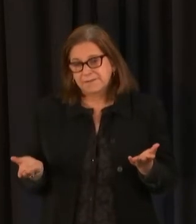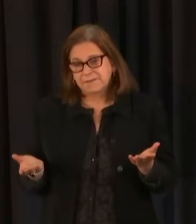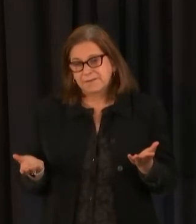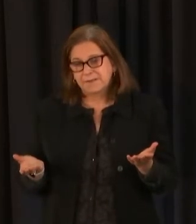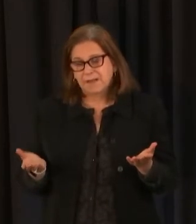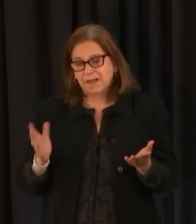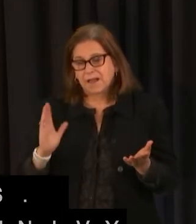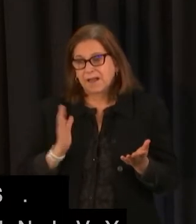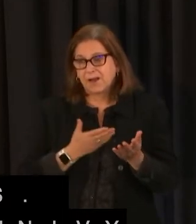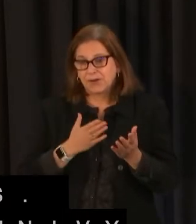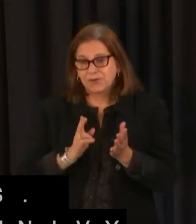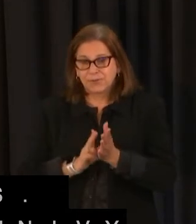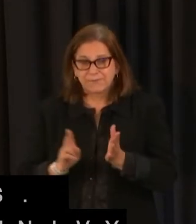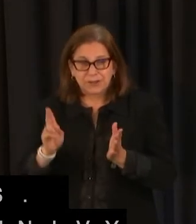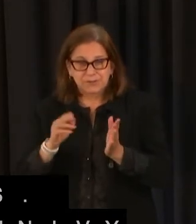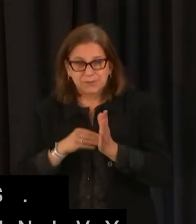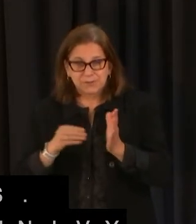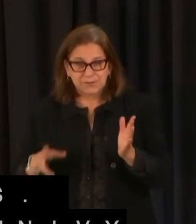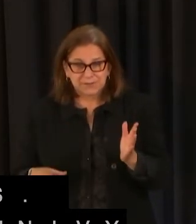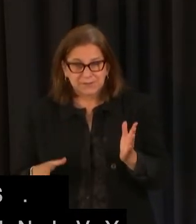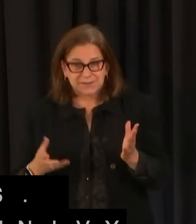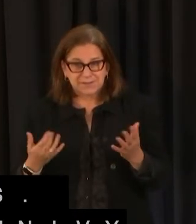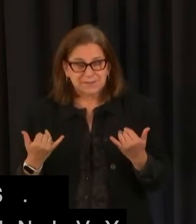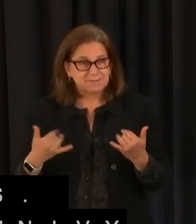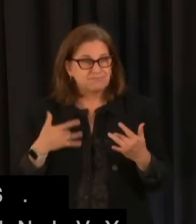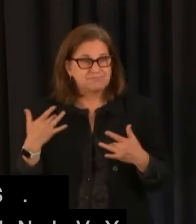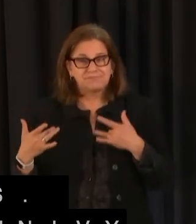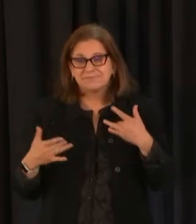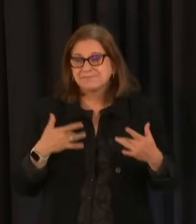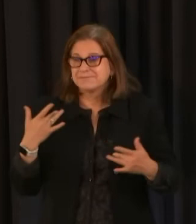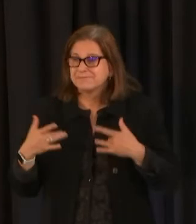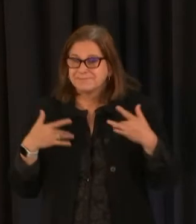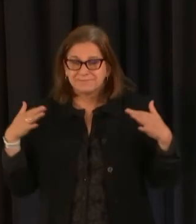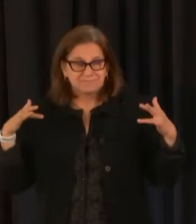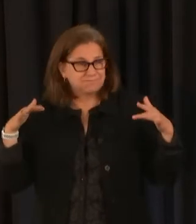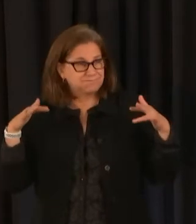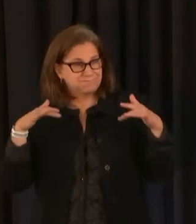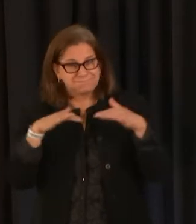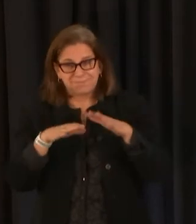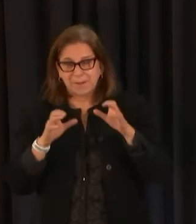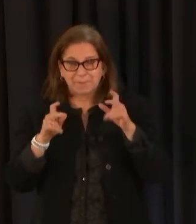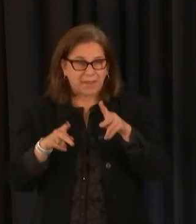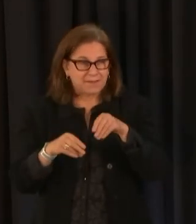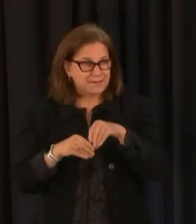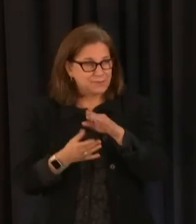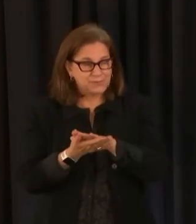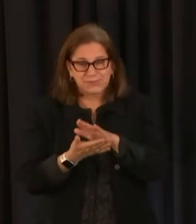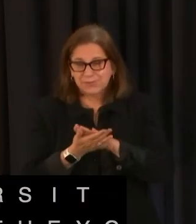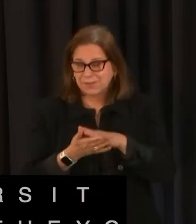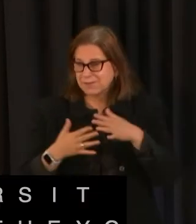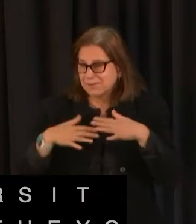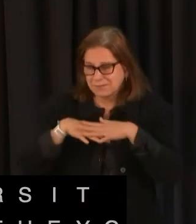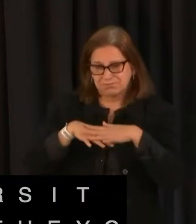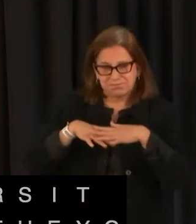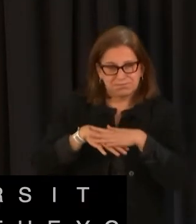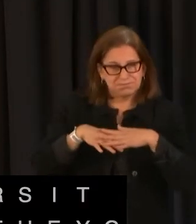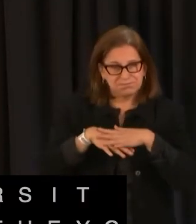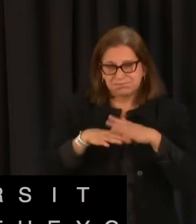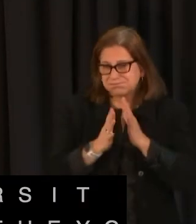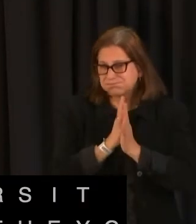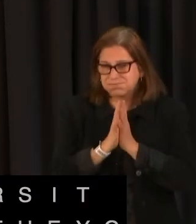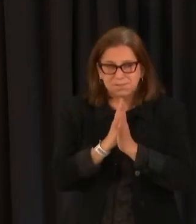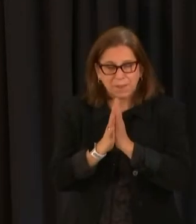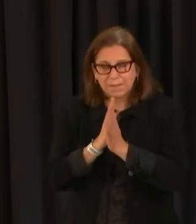and our universities and the vibrancy that they bring to our city. We know that the students